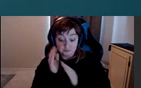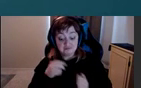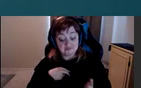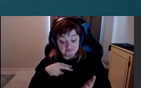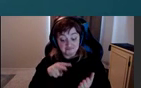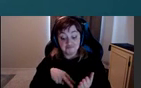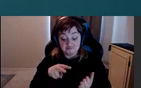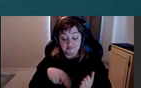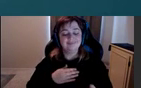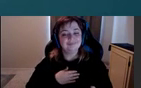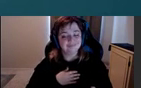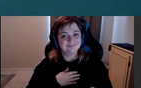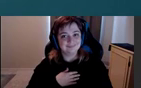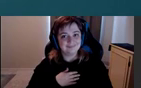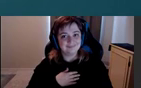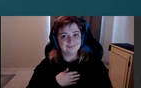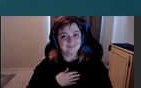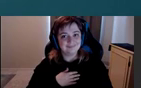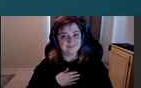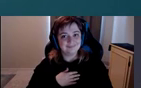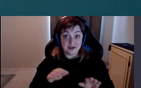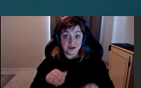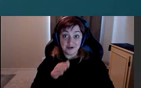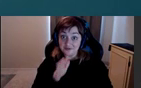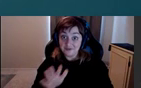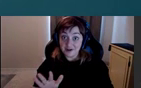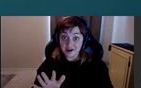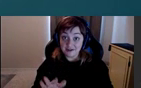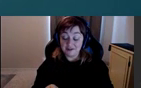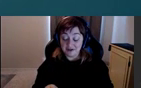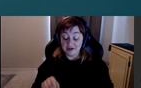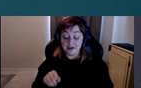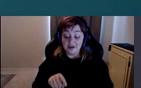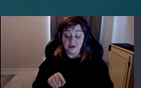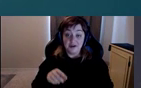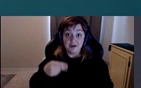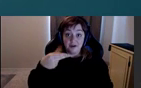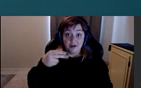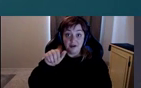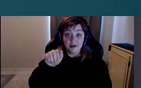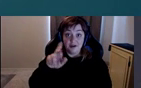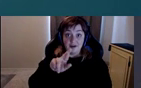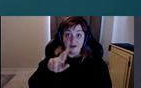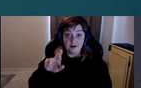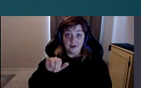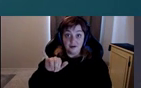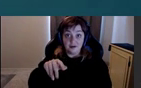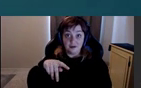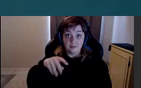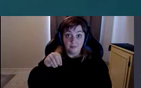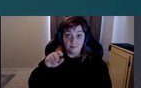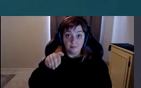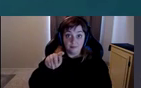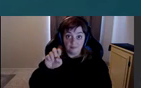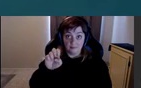five-year-old's into Harry Potter, at least the third one. I don't know if I should move past that though.